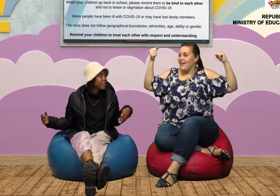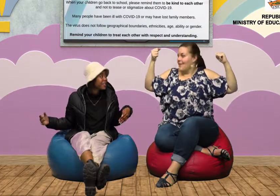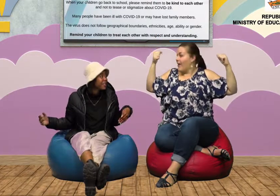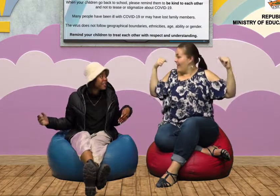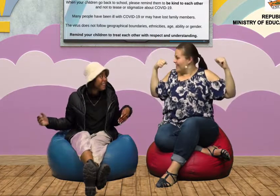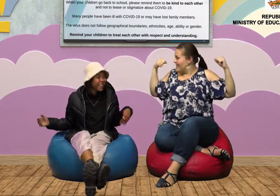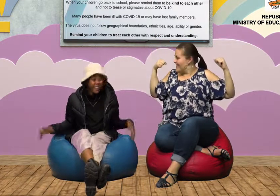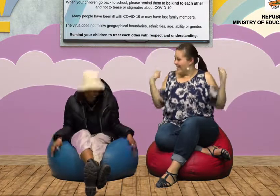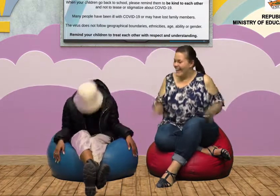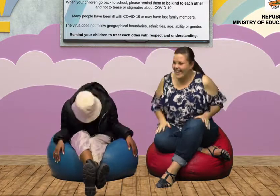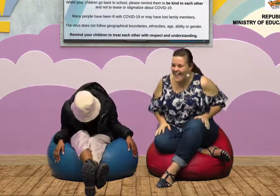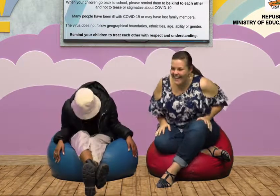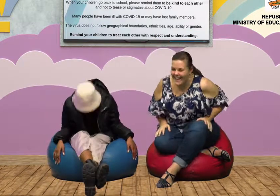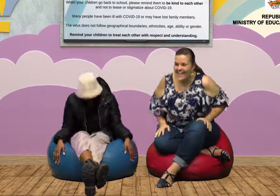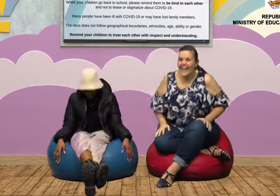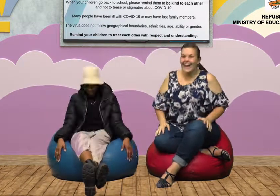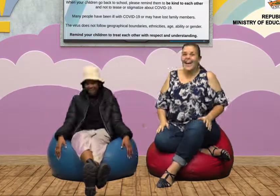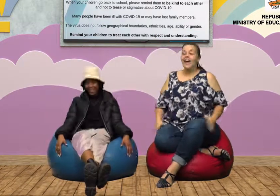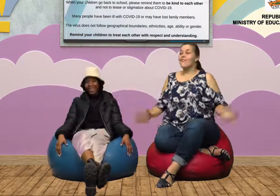Left. Right.